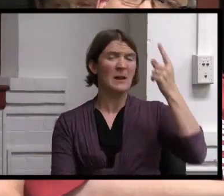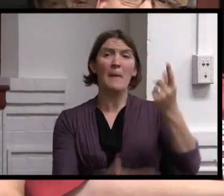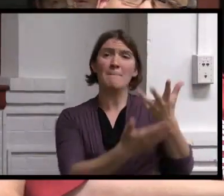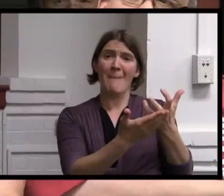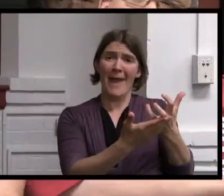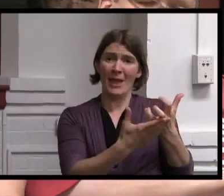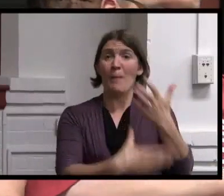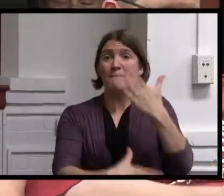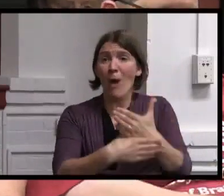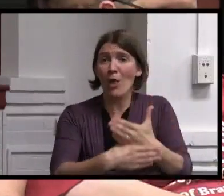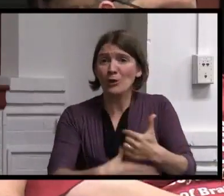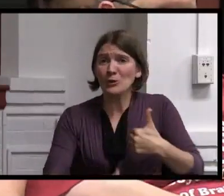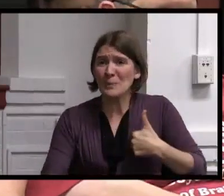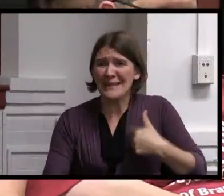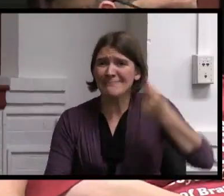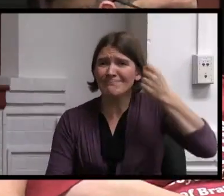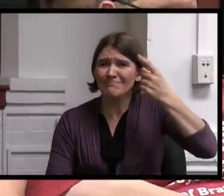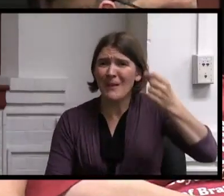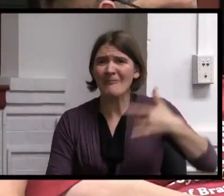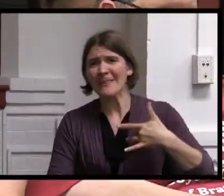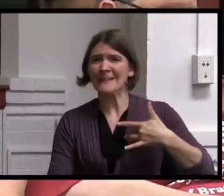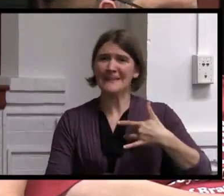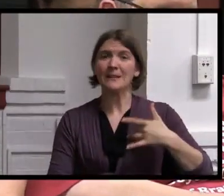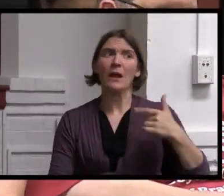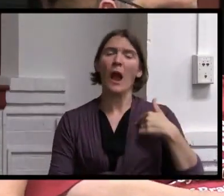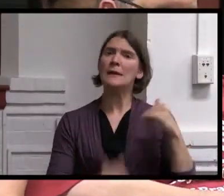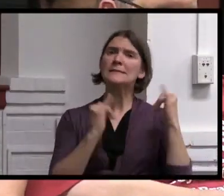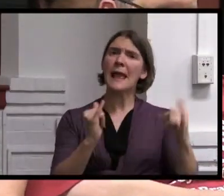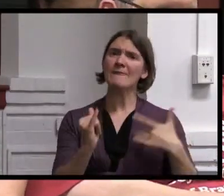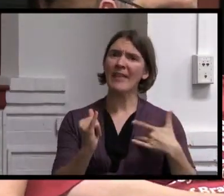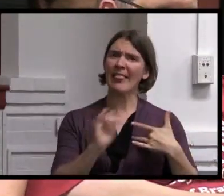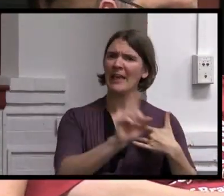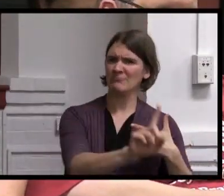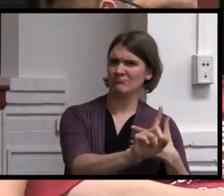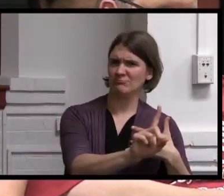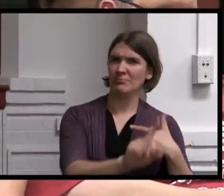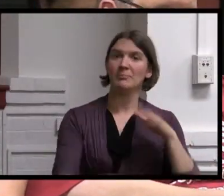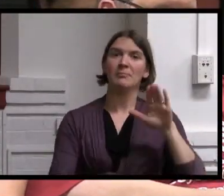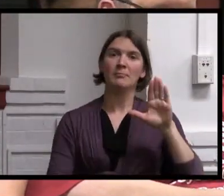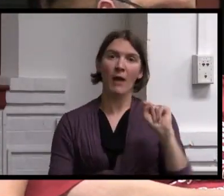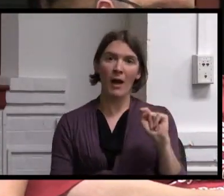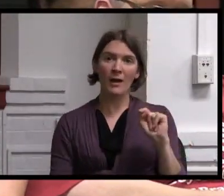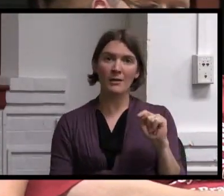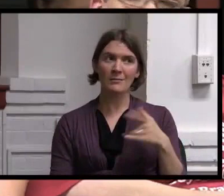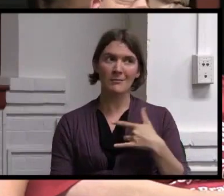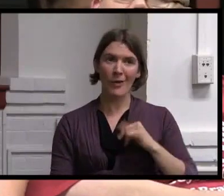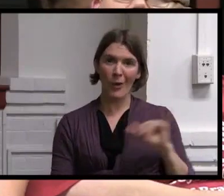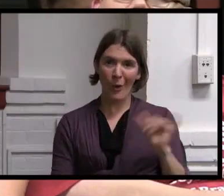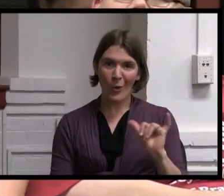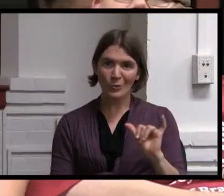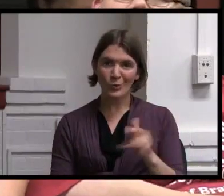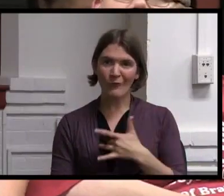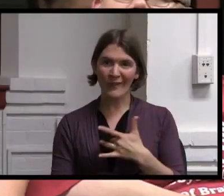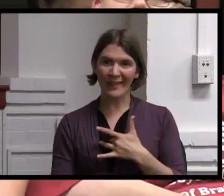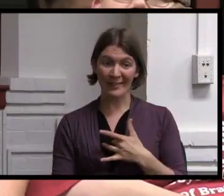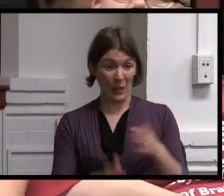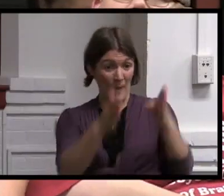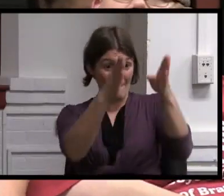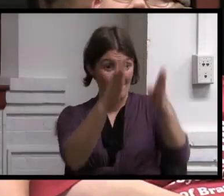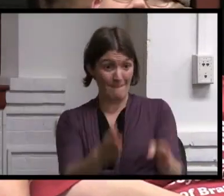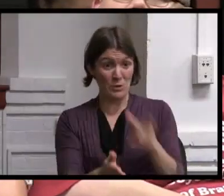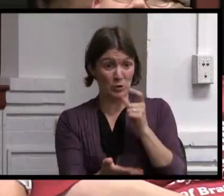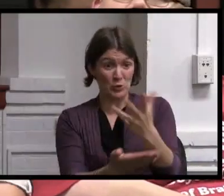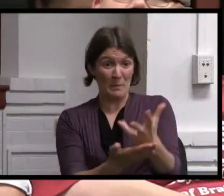panhandling bothers me. It's not that kind of town. I have the same feeling, but I also feel a lot about the person who's doing